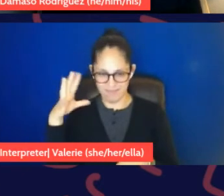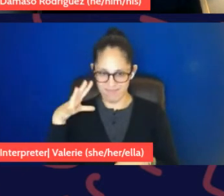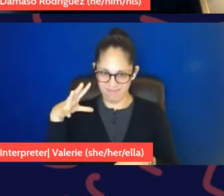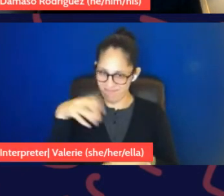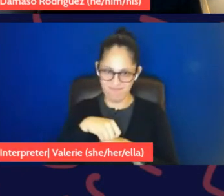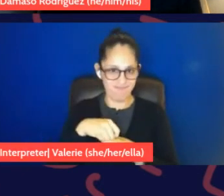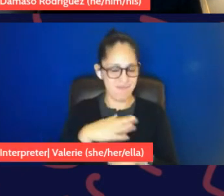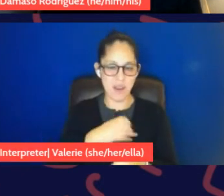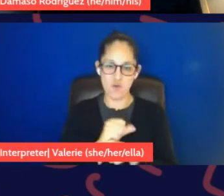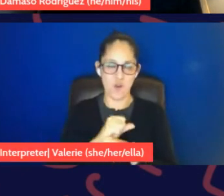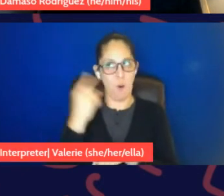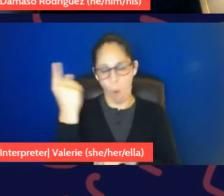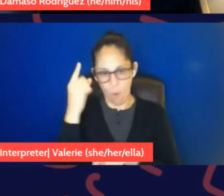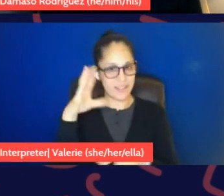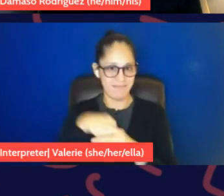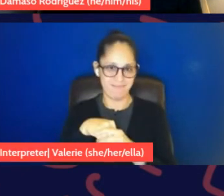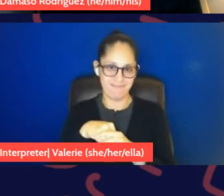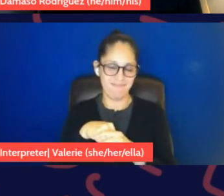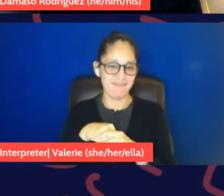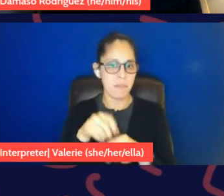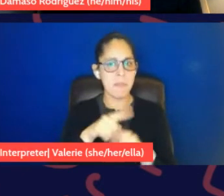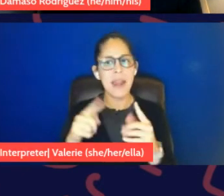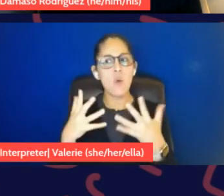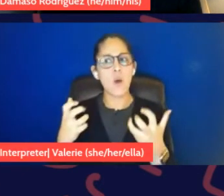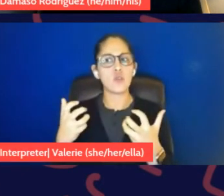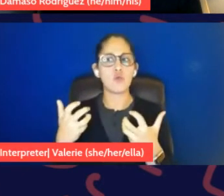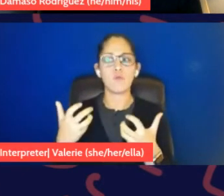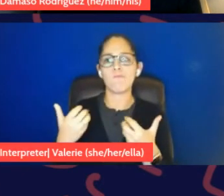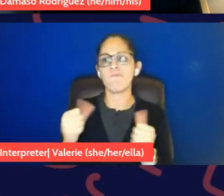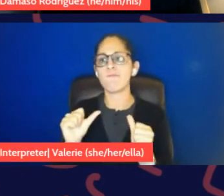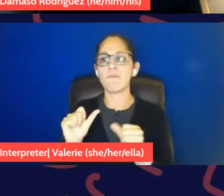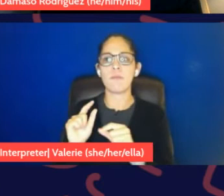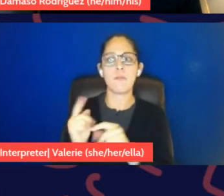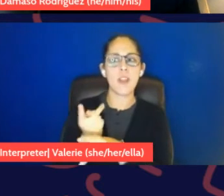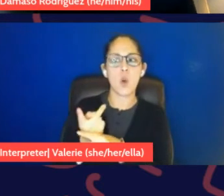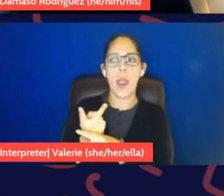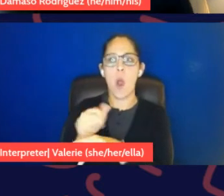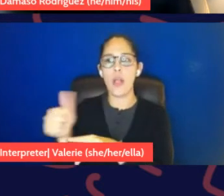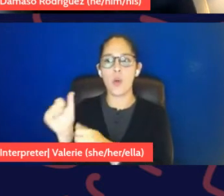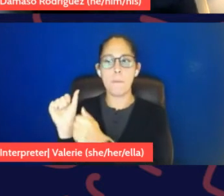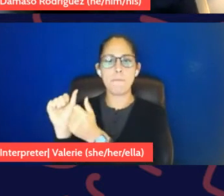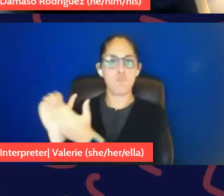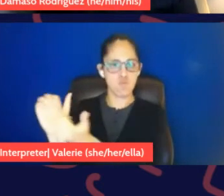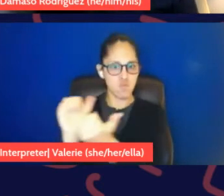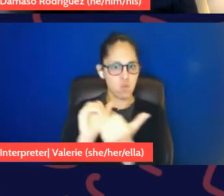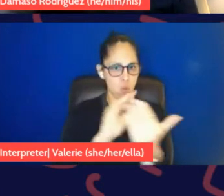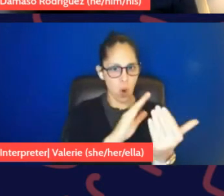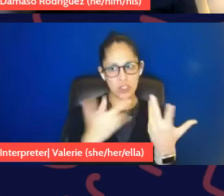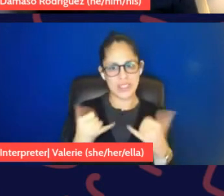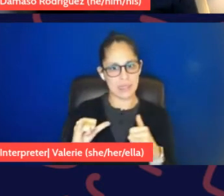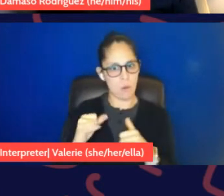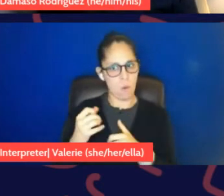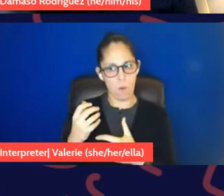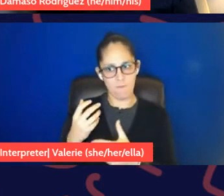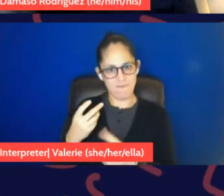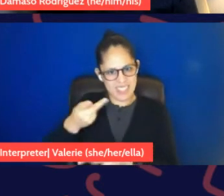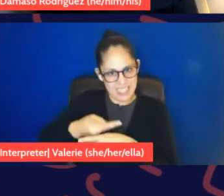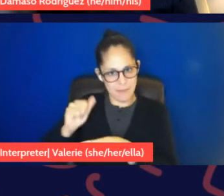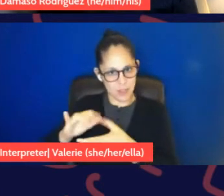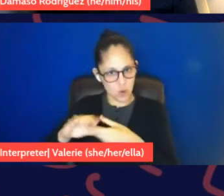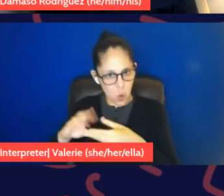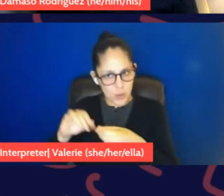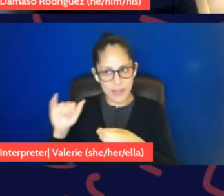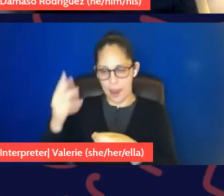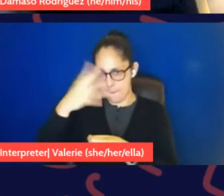And I want to invite other ways of being in that space and having that conversation that does not